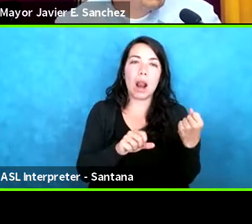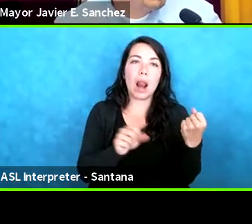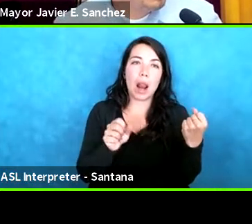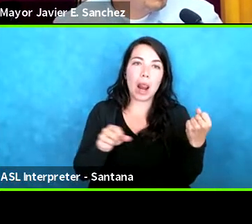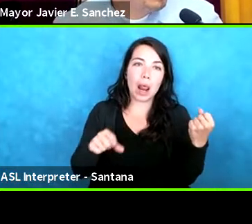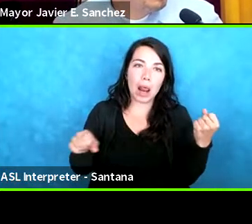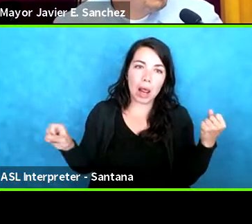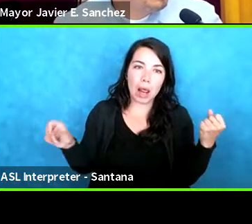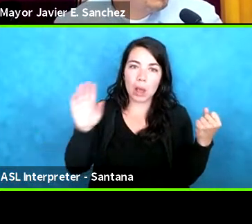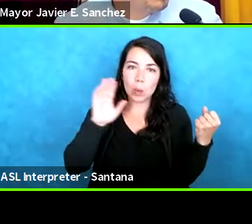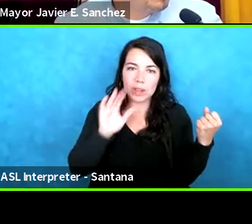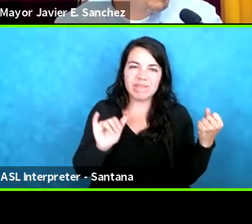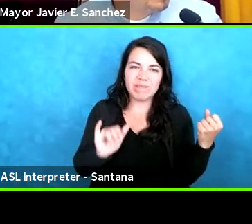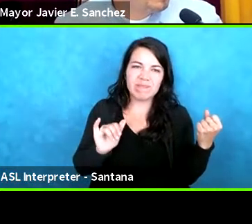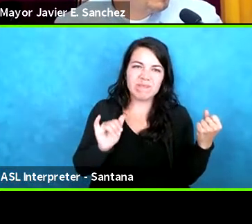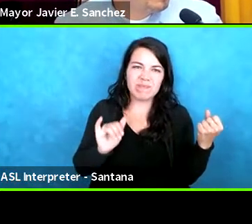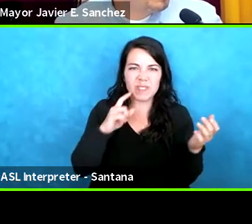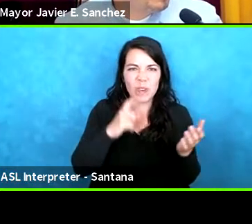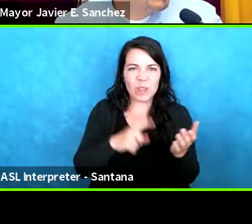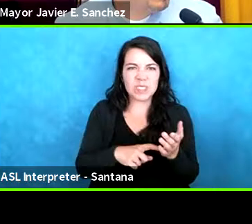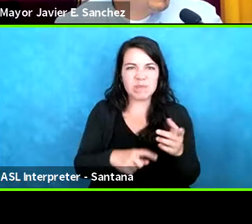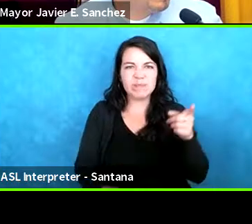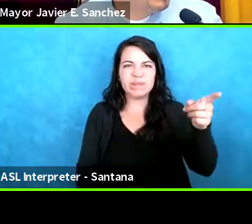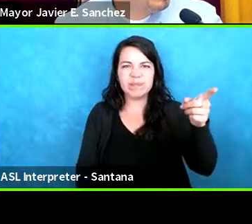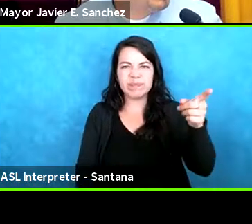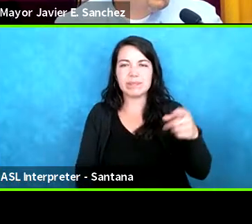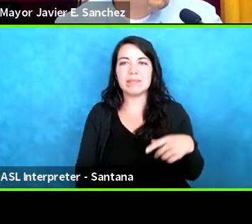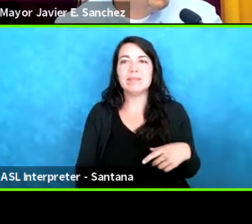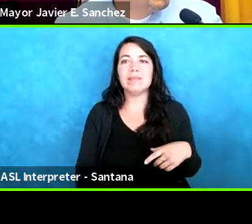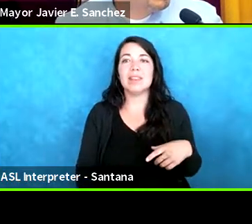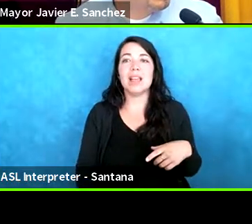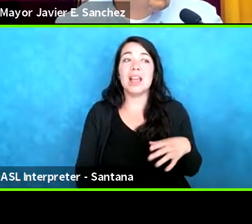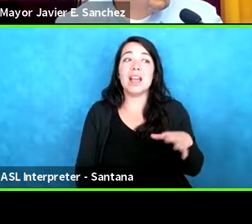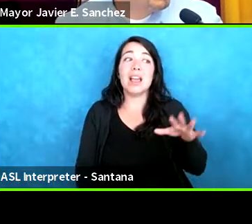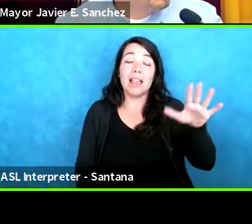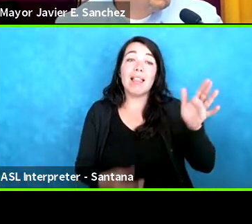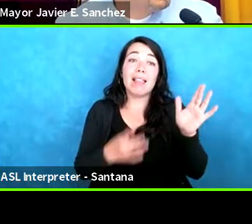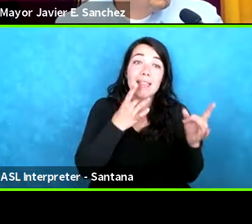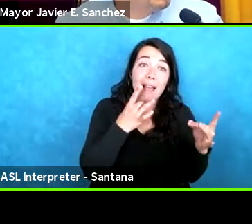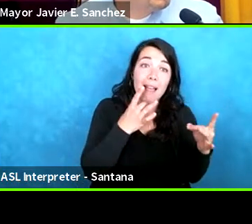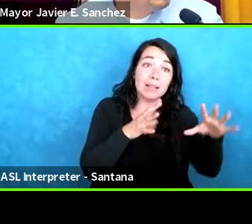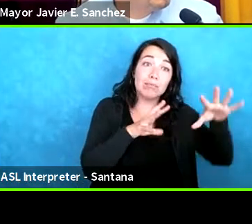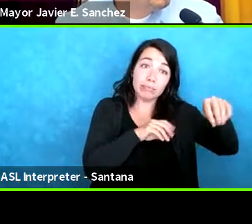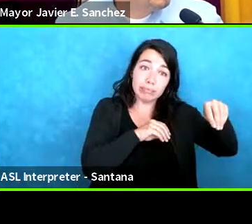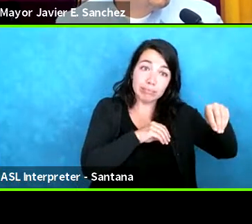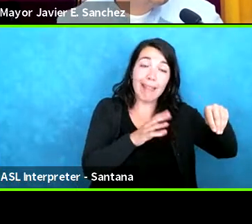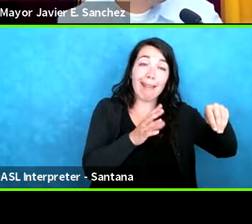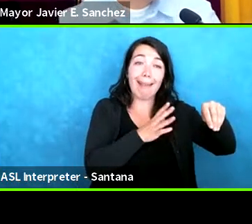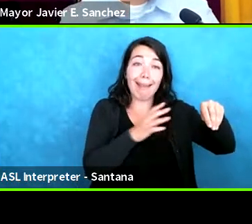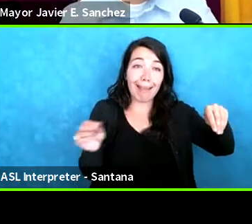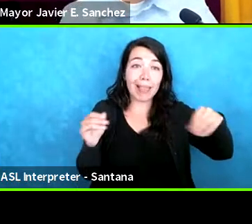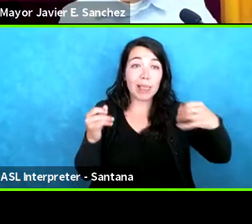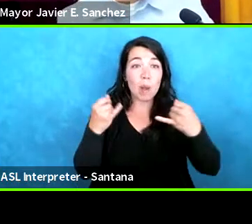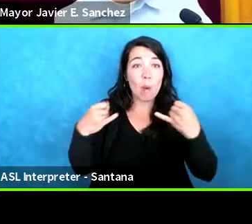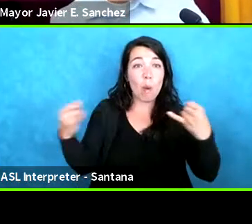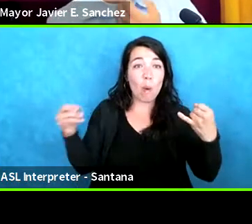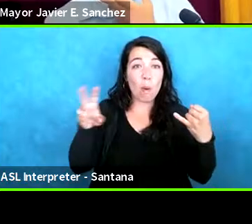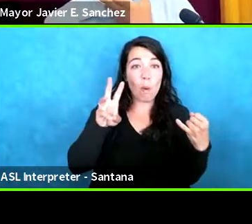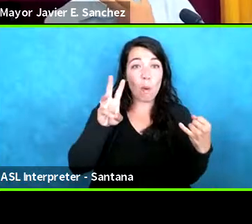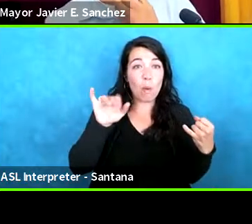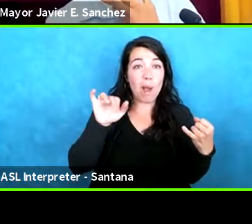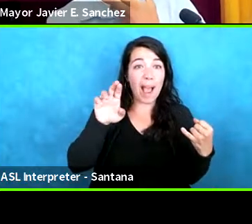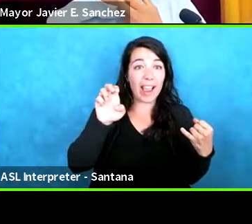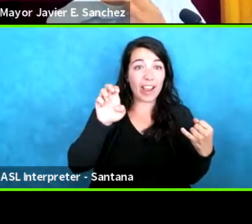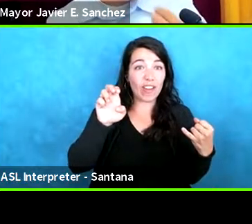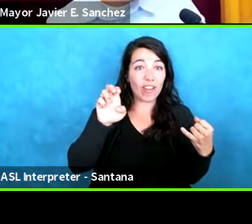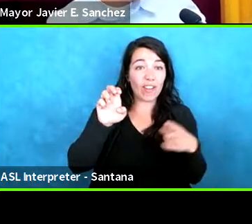review, we noticed that the aluminum wire has been stolen. So we've filed a claim with our insurance, and we've asked